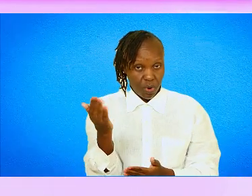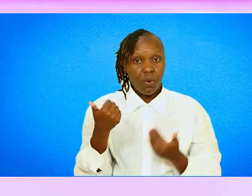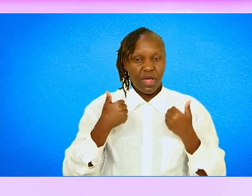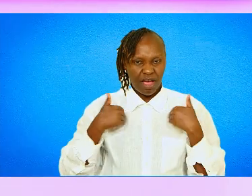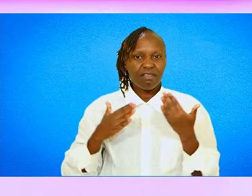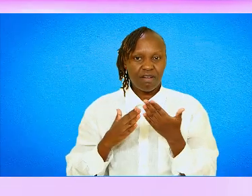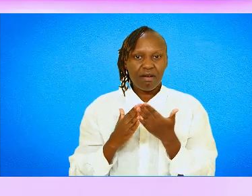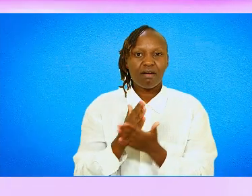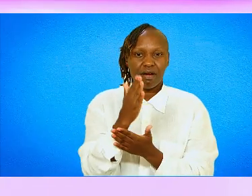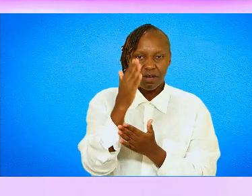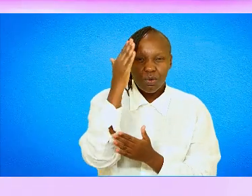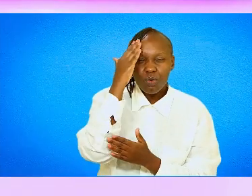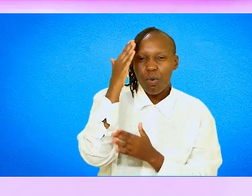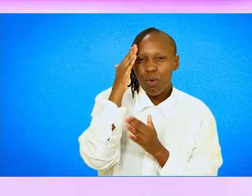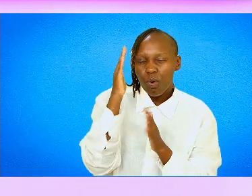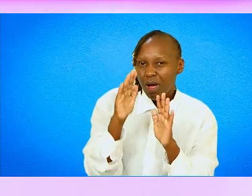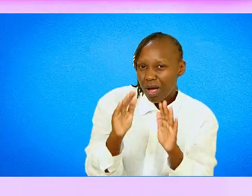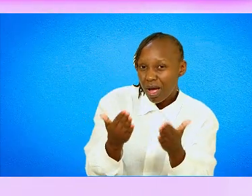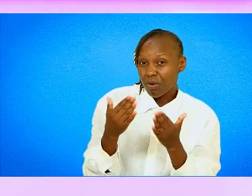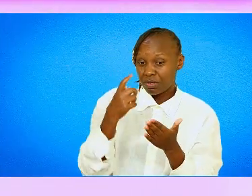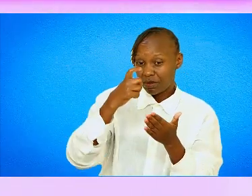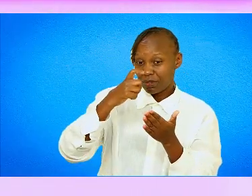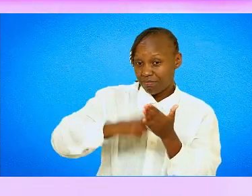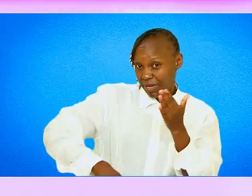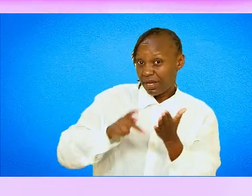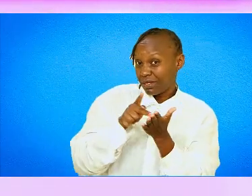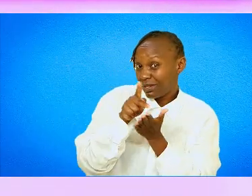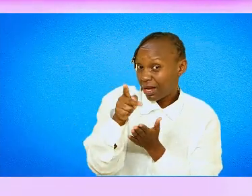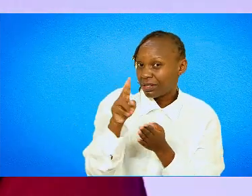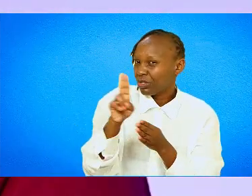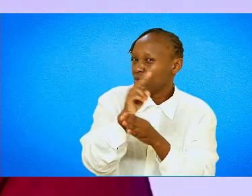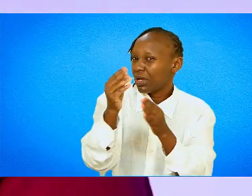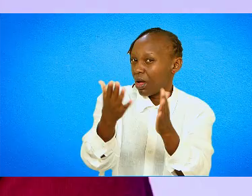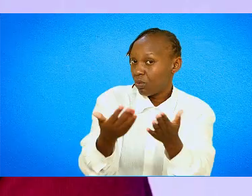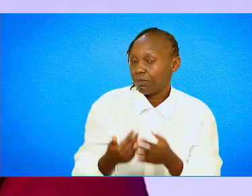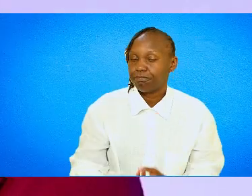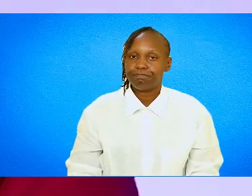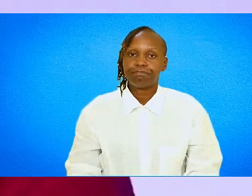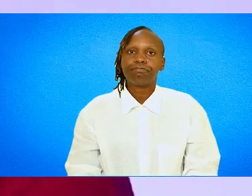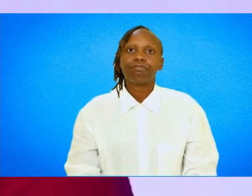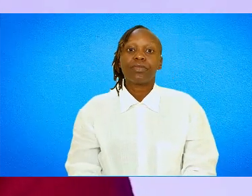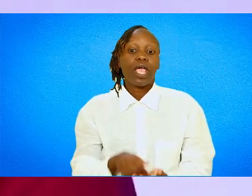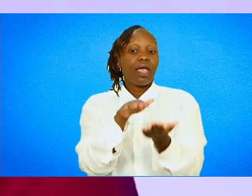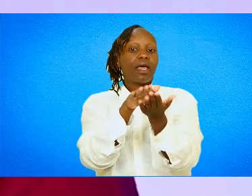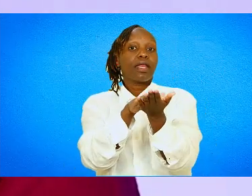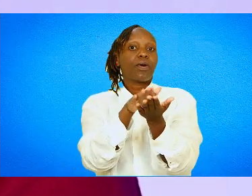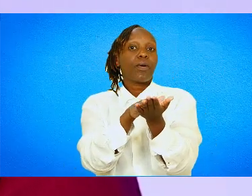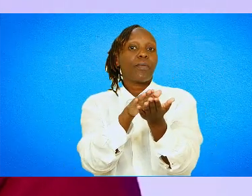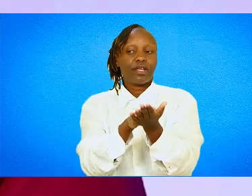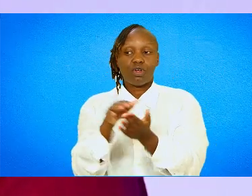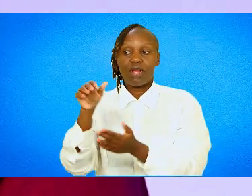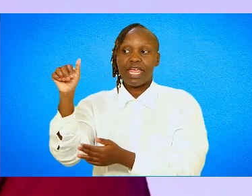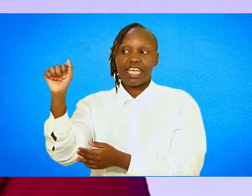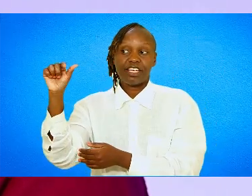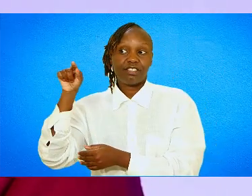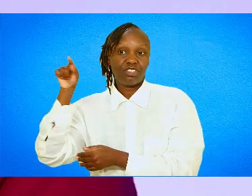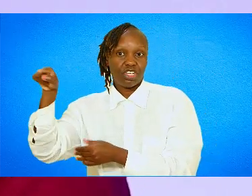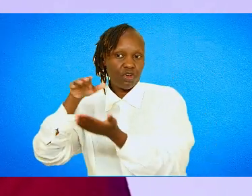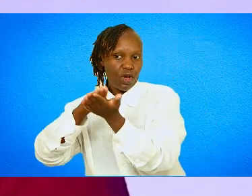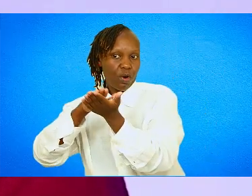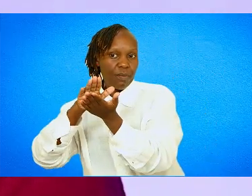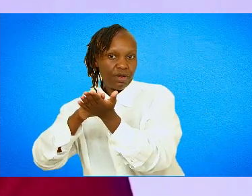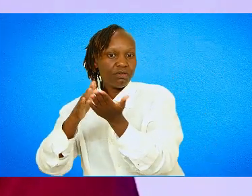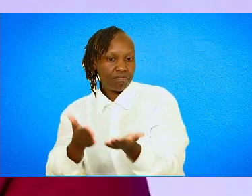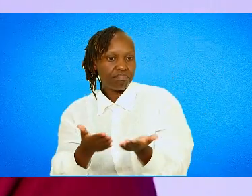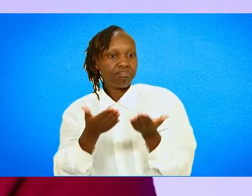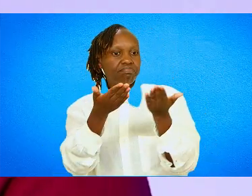have a right to know how our tax money is being spent. The recommendations from the Auditor General are also tabled